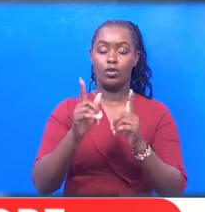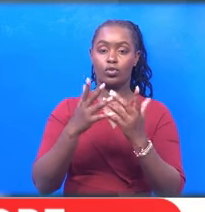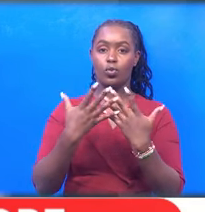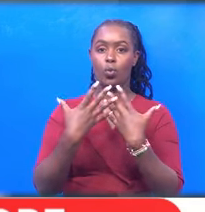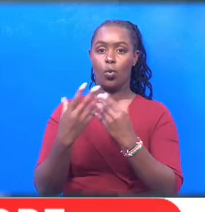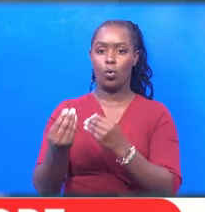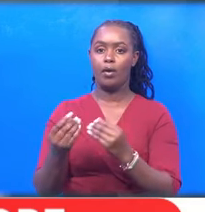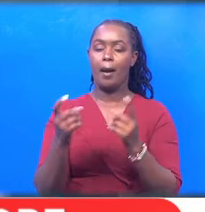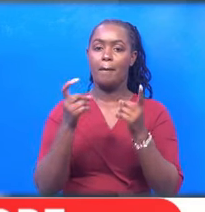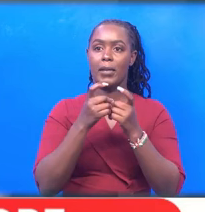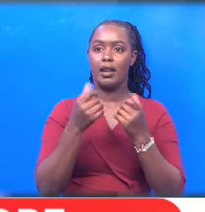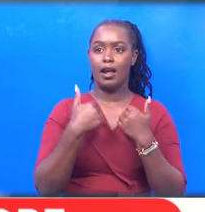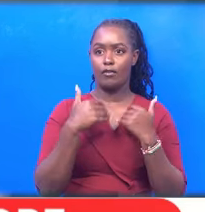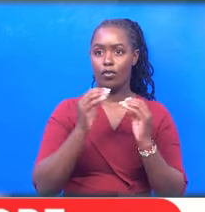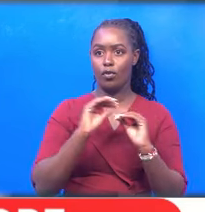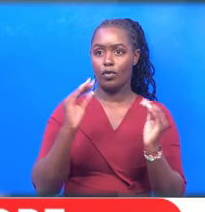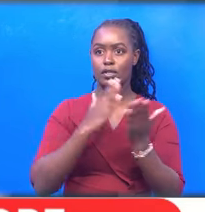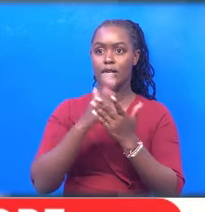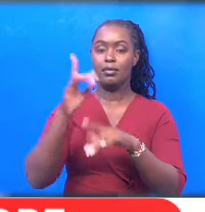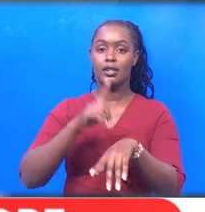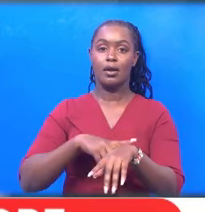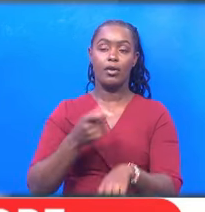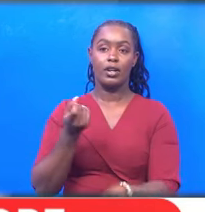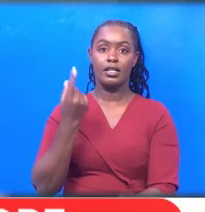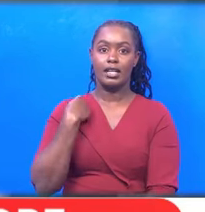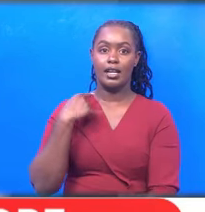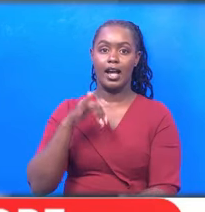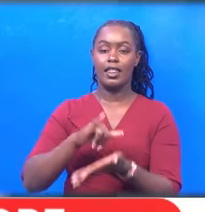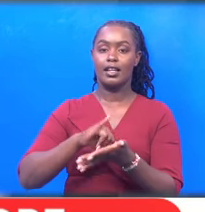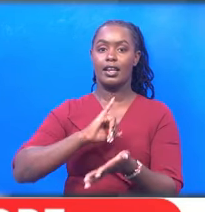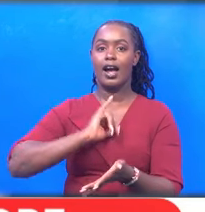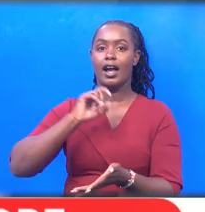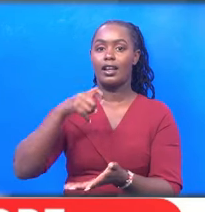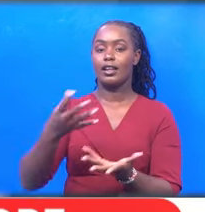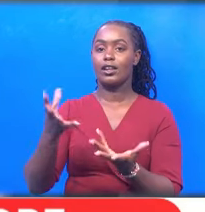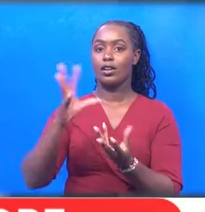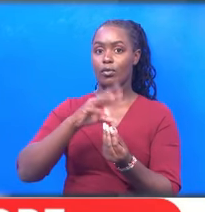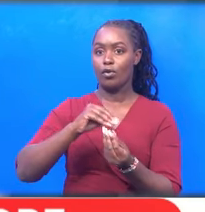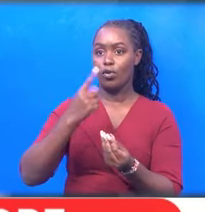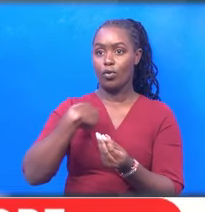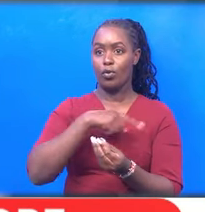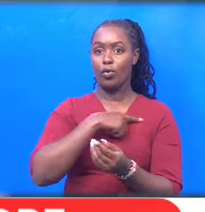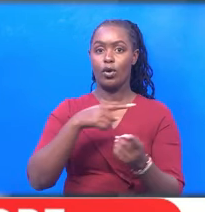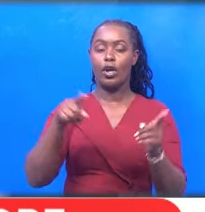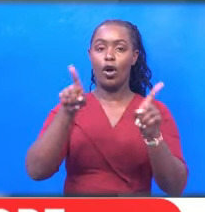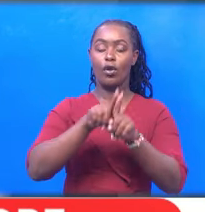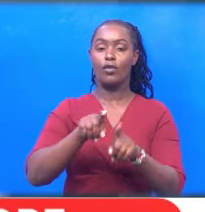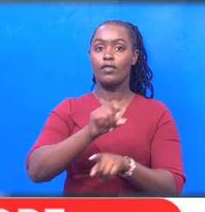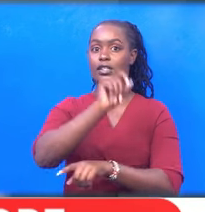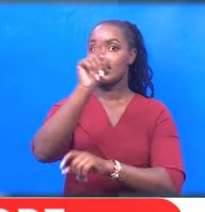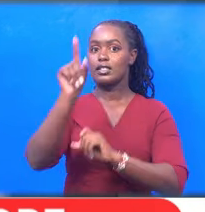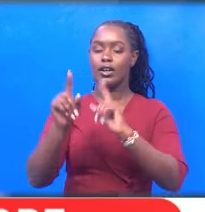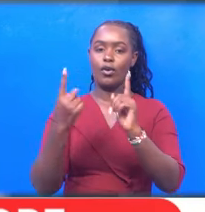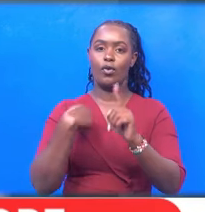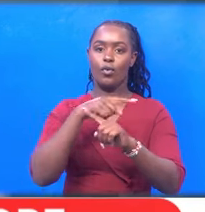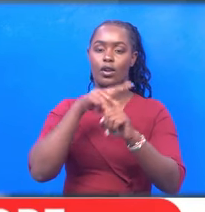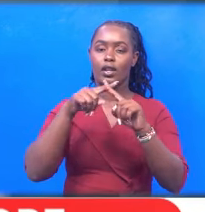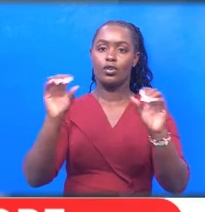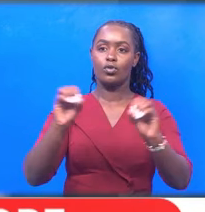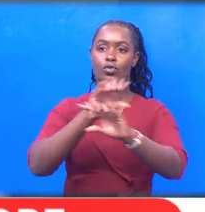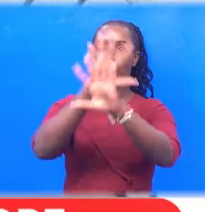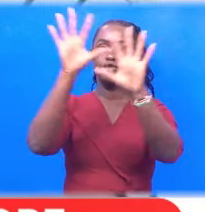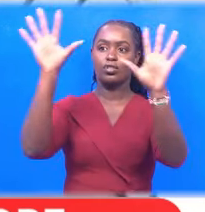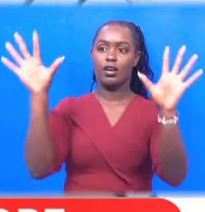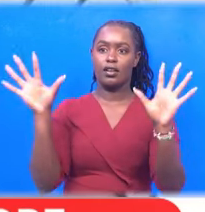ache. Someday, I will realize I deserve more. We are all of us stars, and we deserve to twinkle," end of